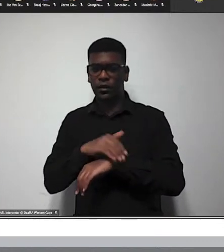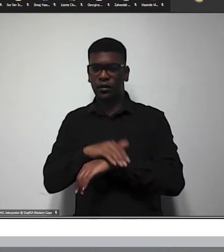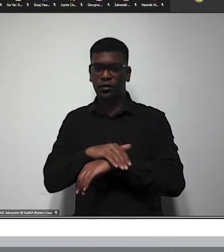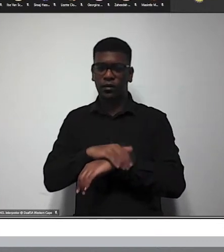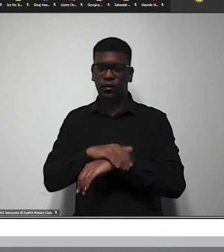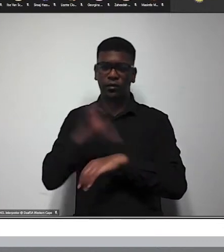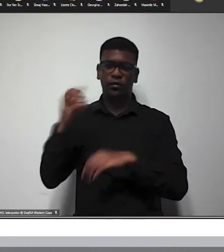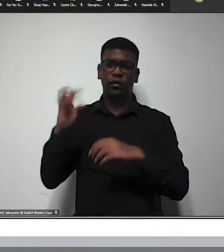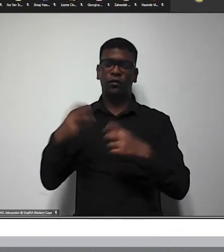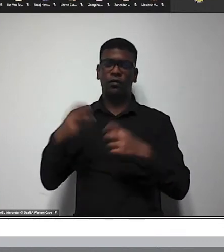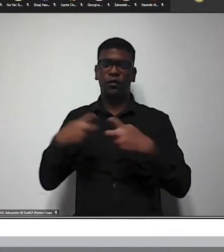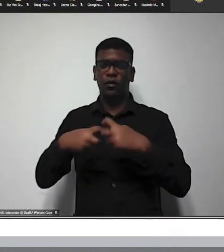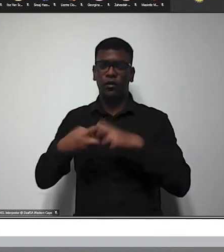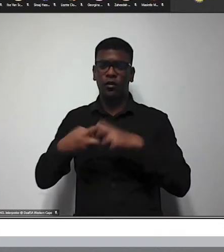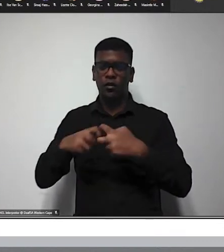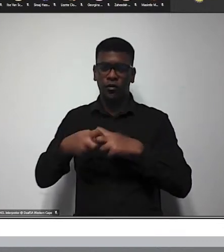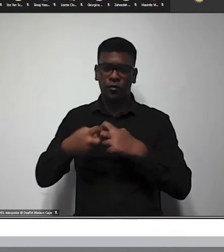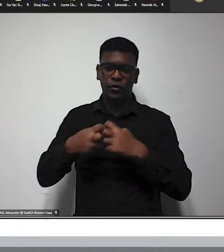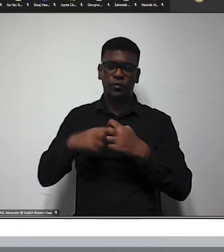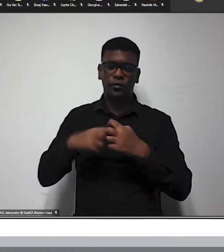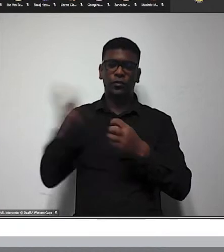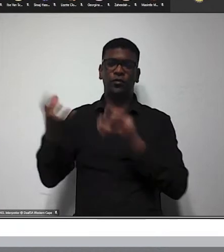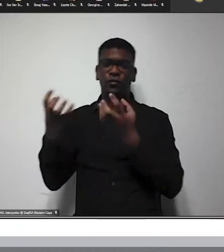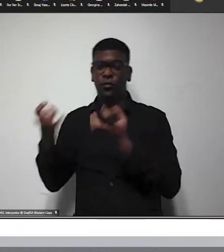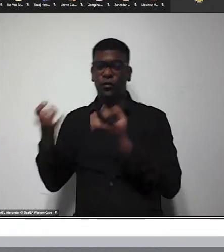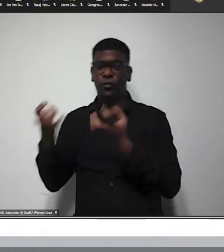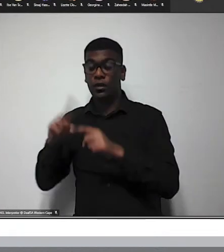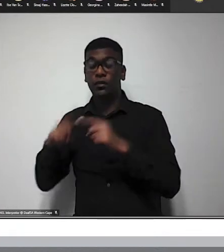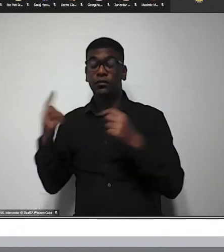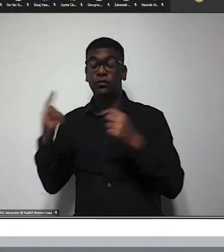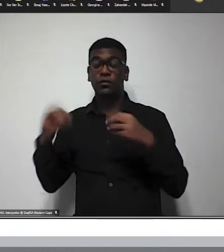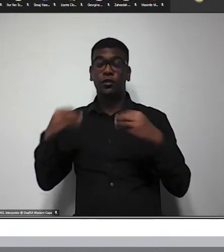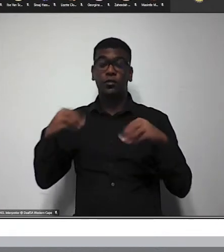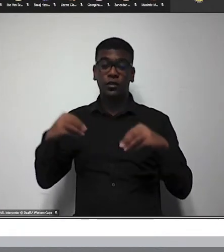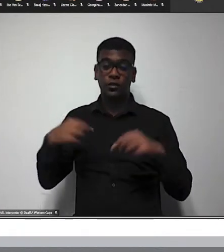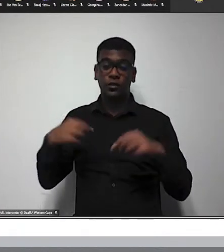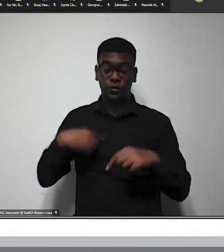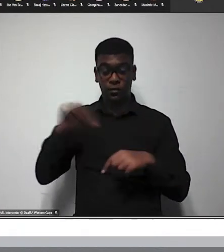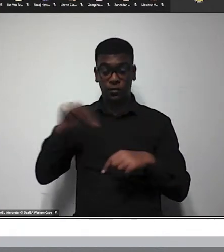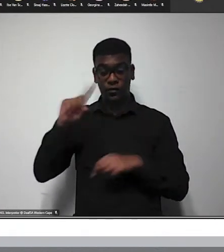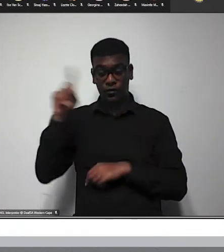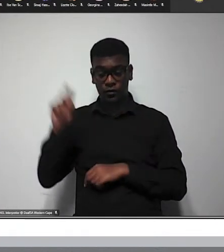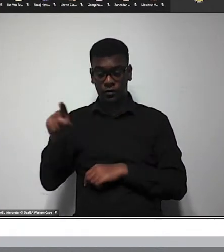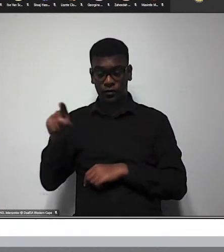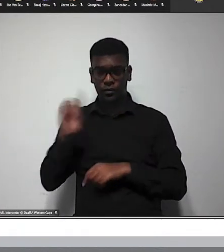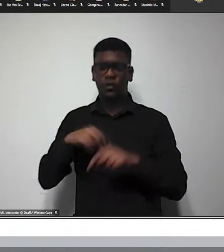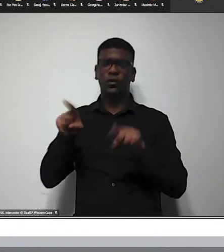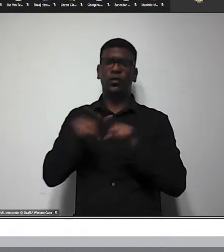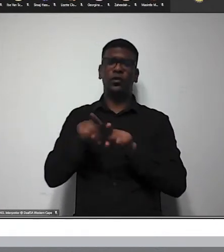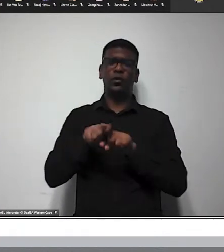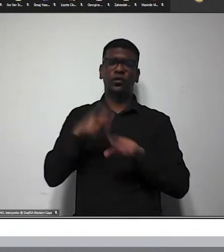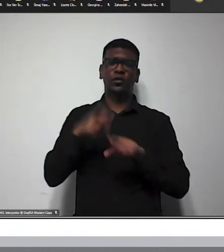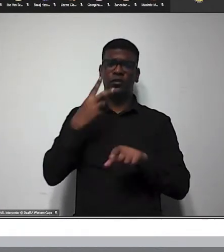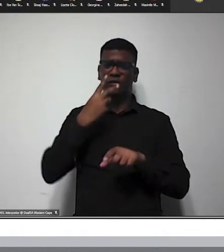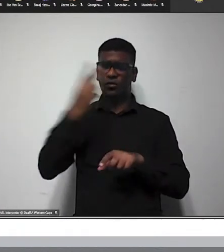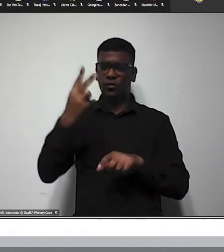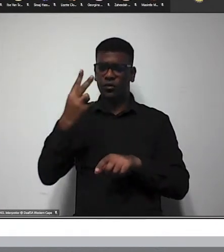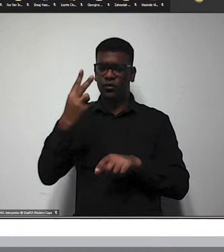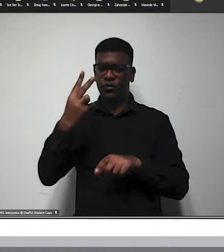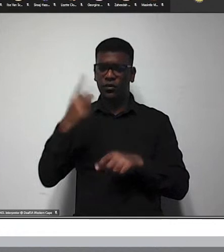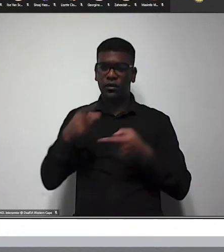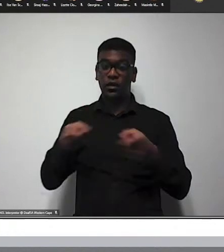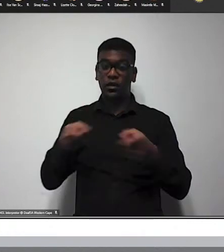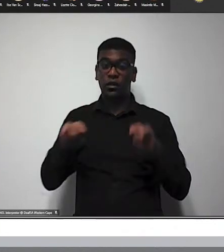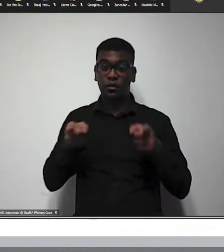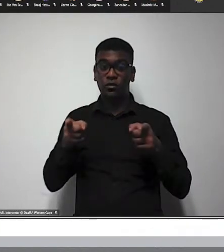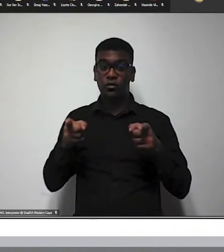business? Now, that's my first question, Chair. And also, looking at the threat of that happening,